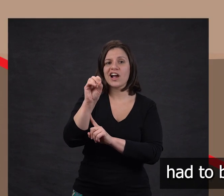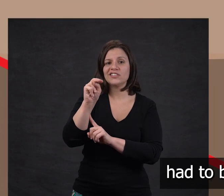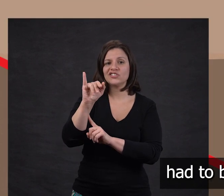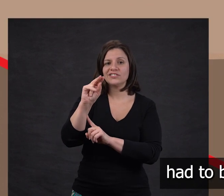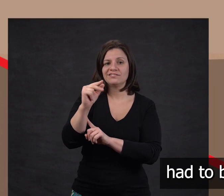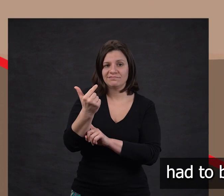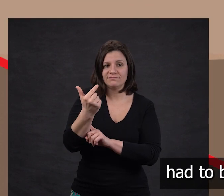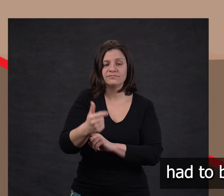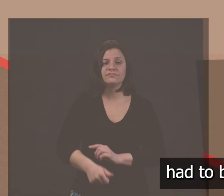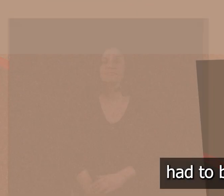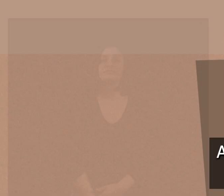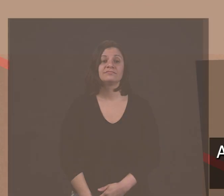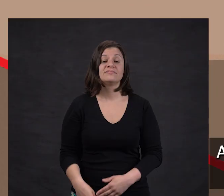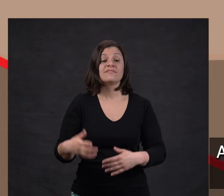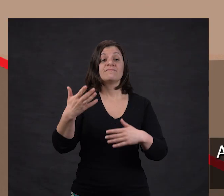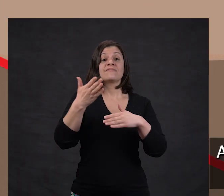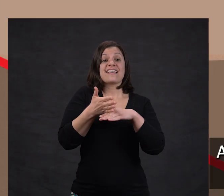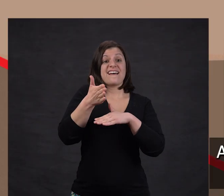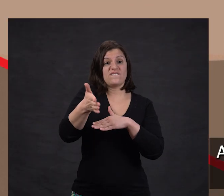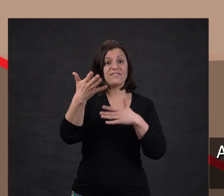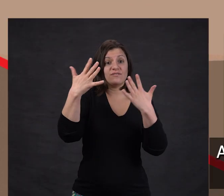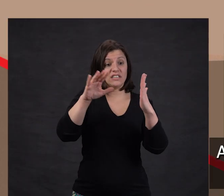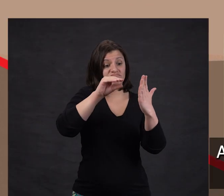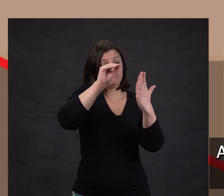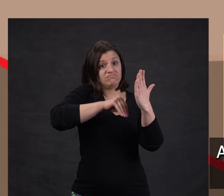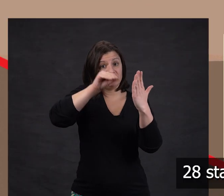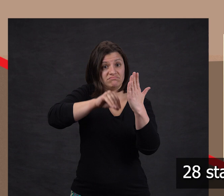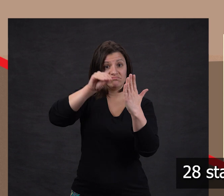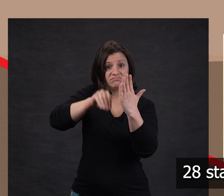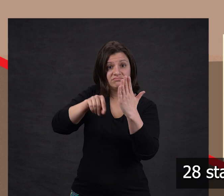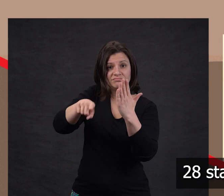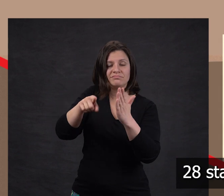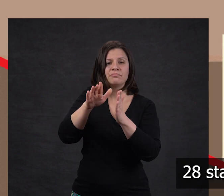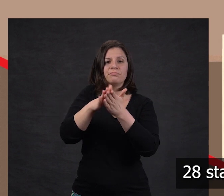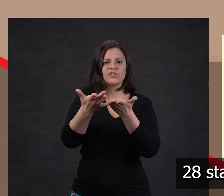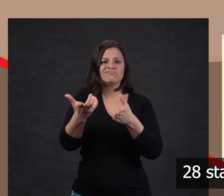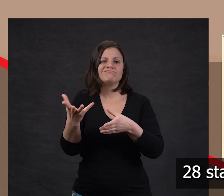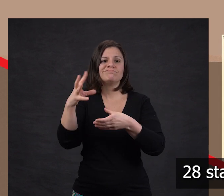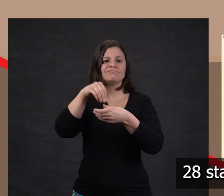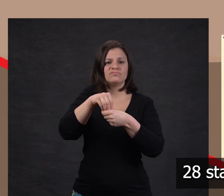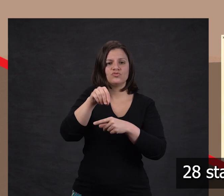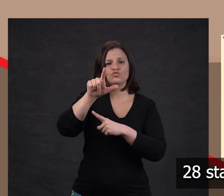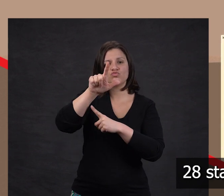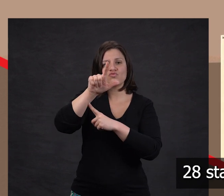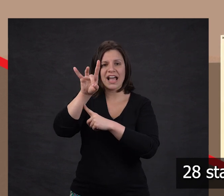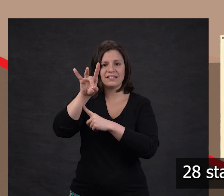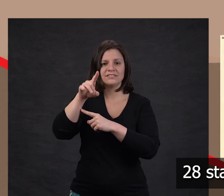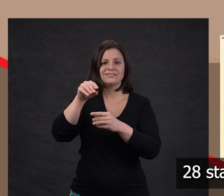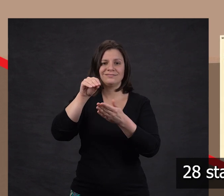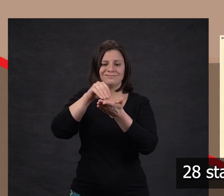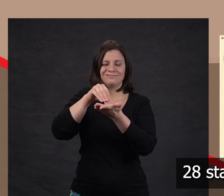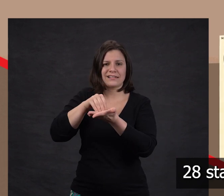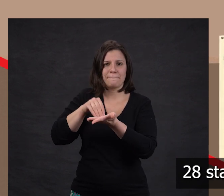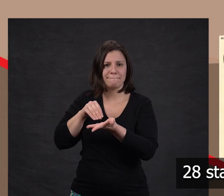Animation, a student looks at her ration book. After filling out the blanks, a book containing 28 stamps was given to the person.